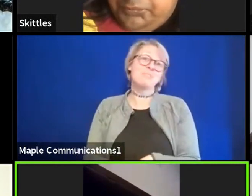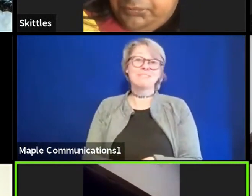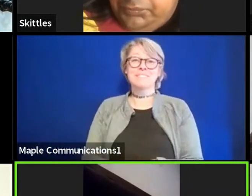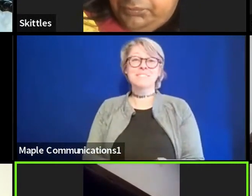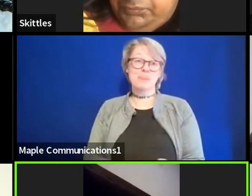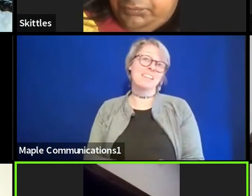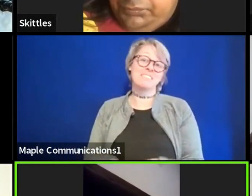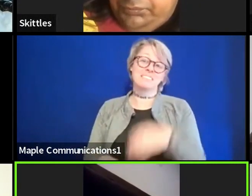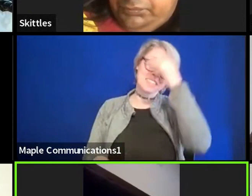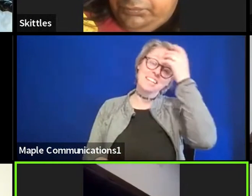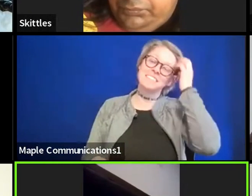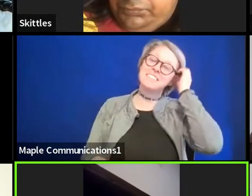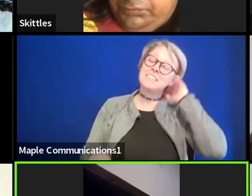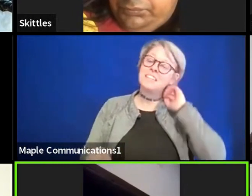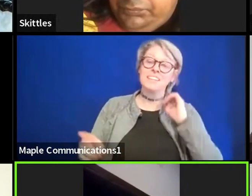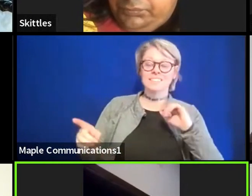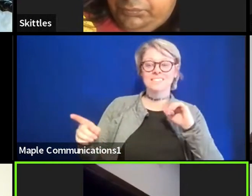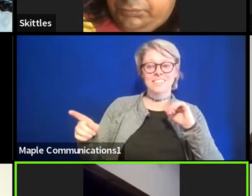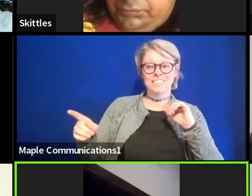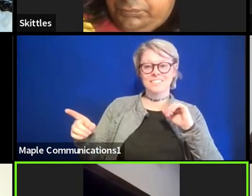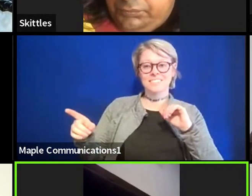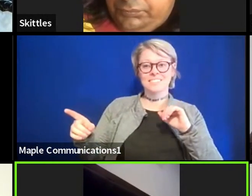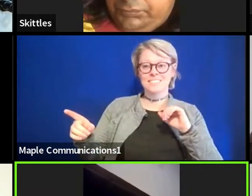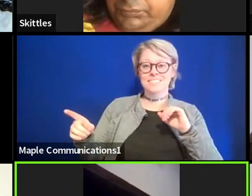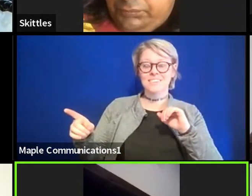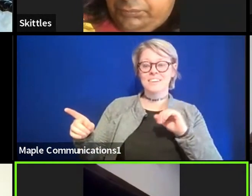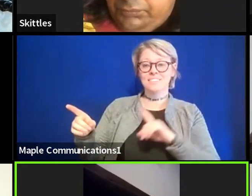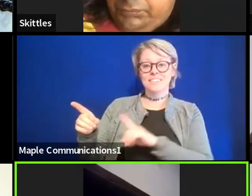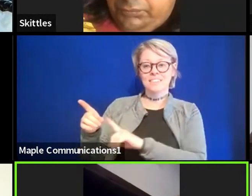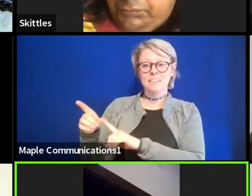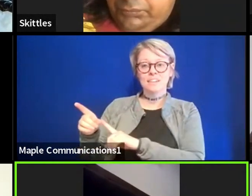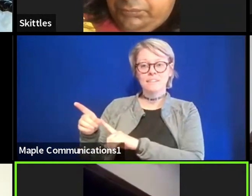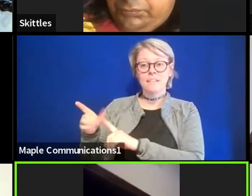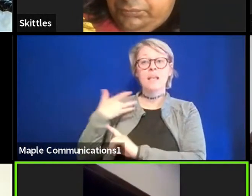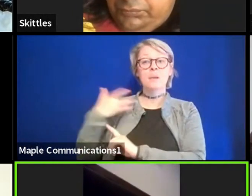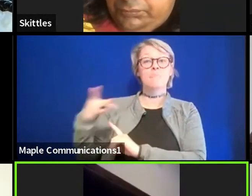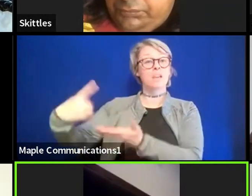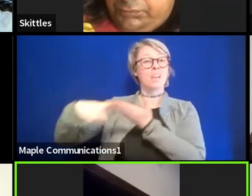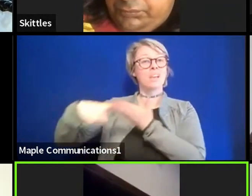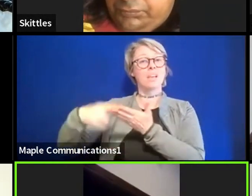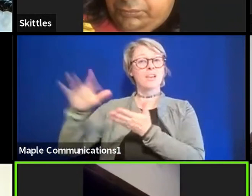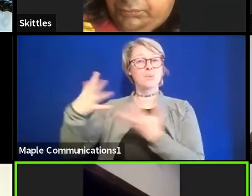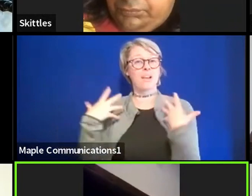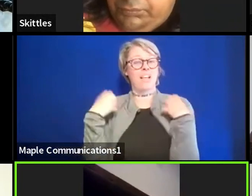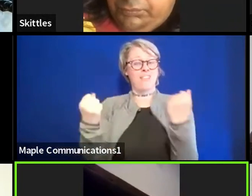And I sometimes have to remind them about their manners situation when they're asking people for their health cards and stuff.